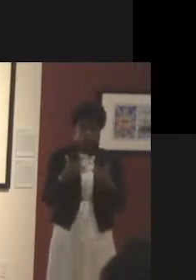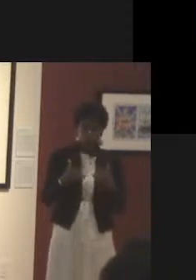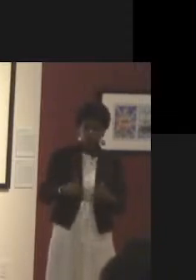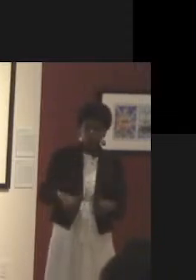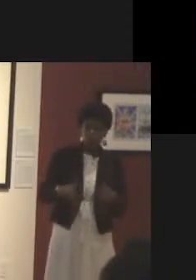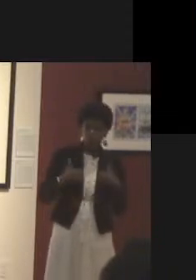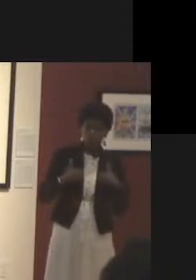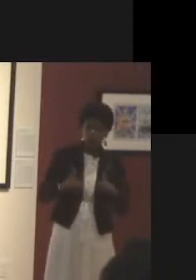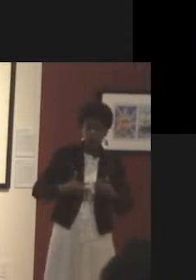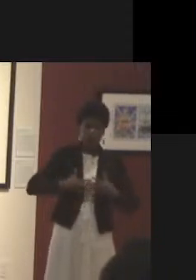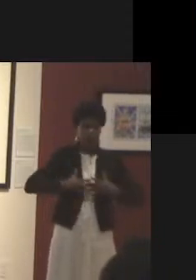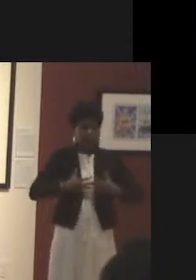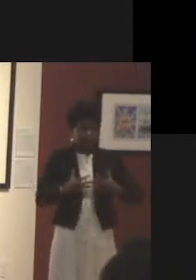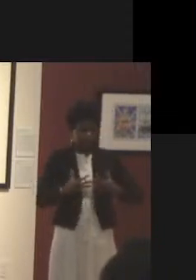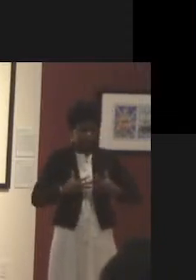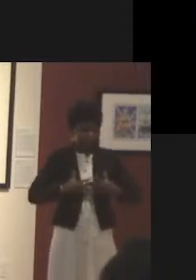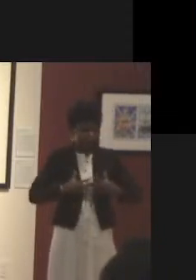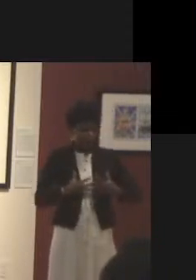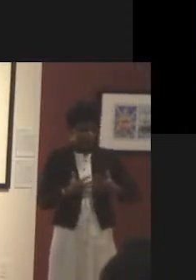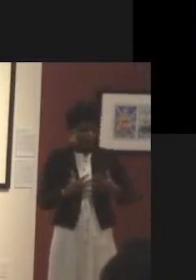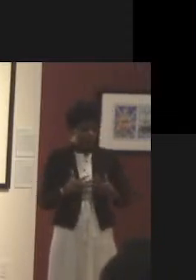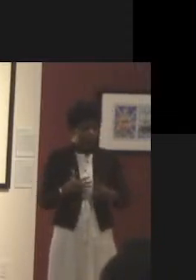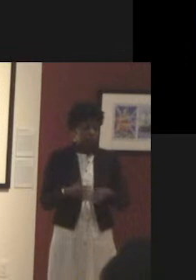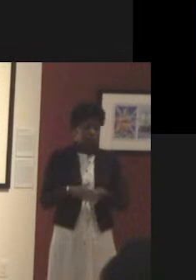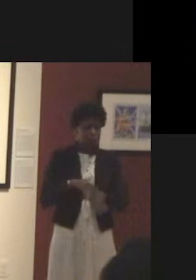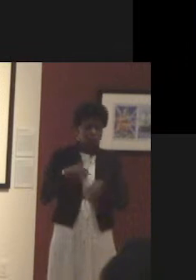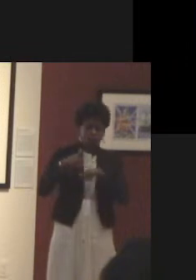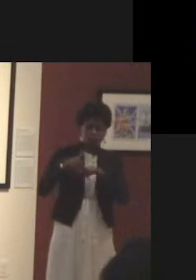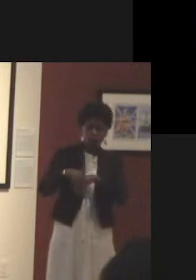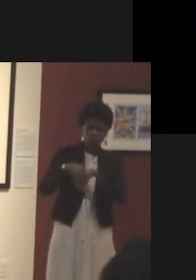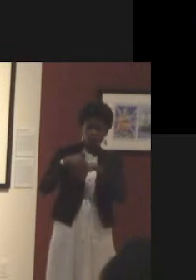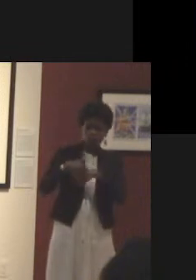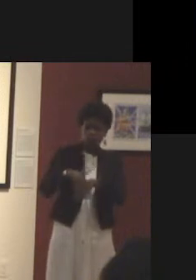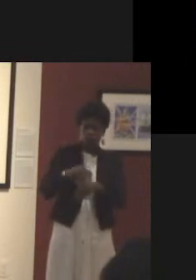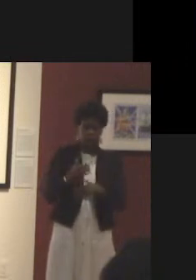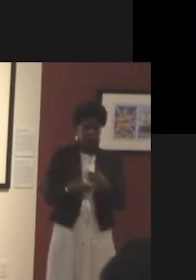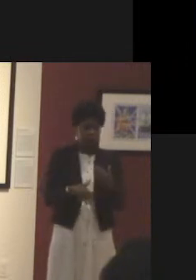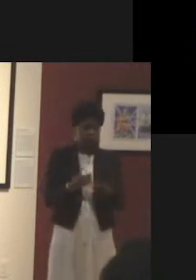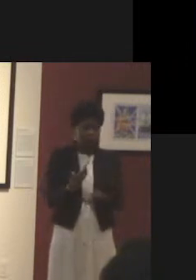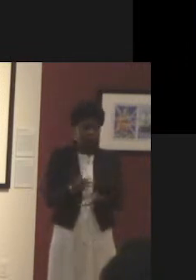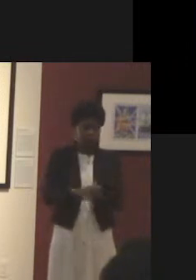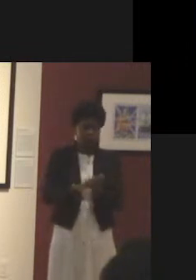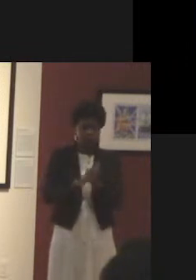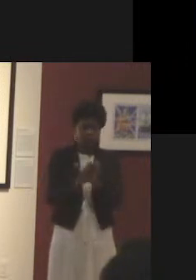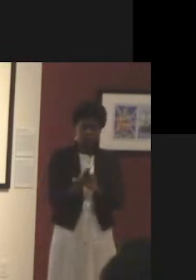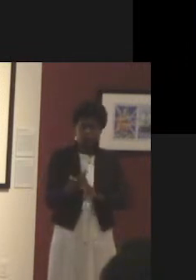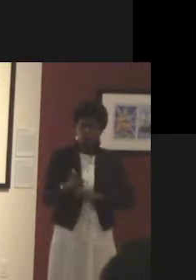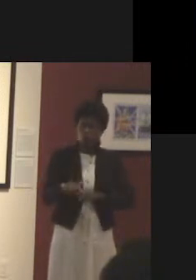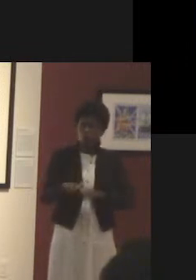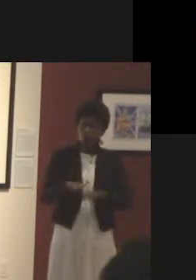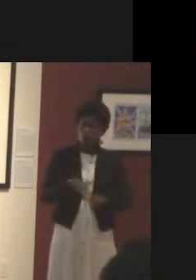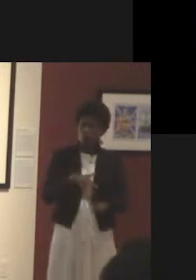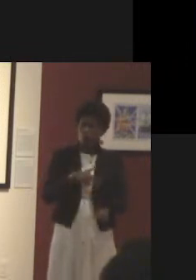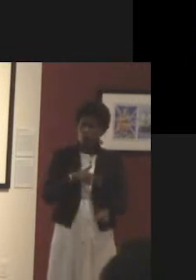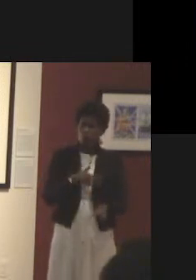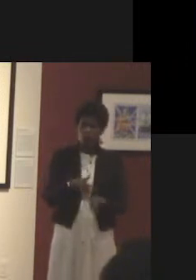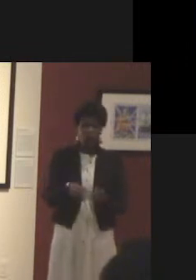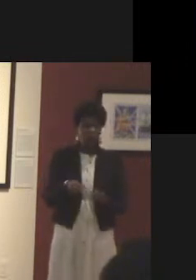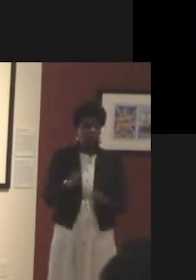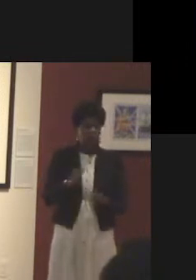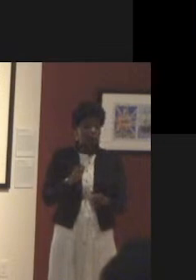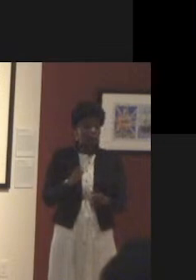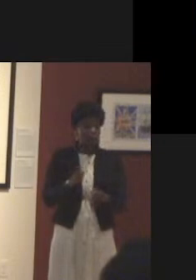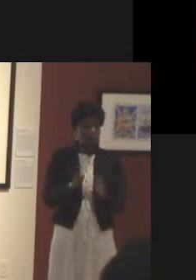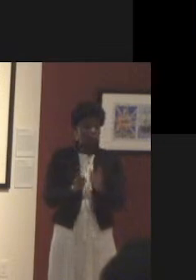and exhaling in a slow march that eventually transforms into a brisk walk. At each subsequent ring of the bell,